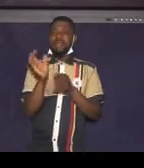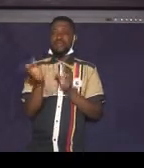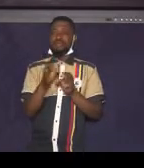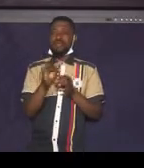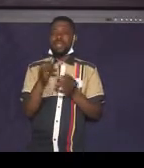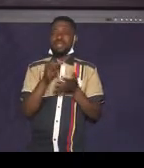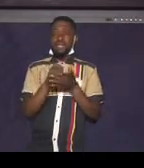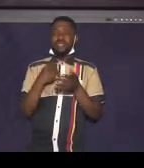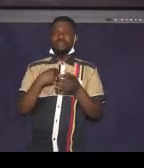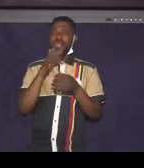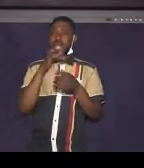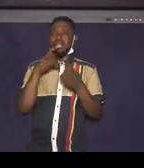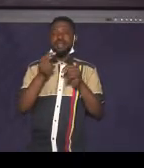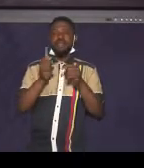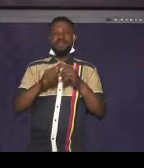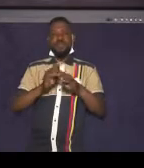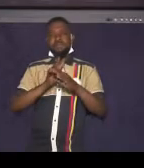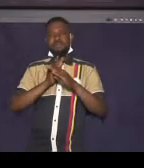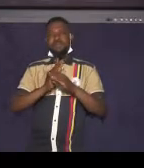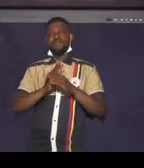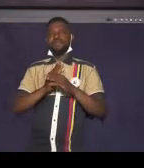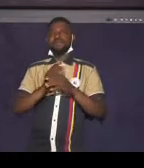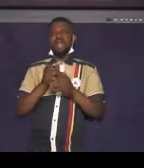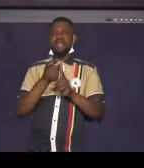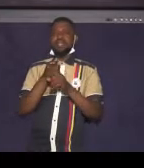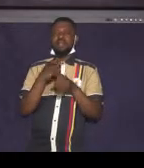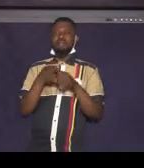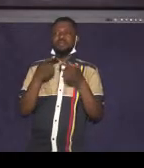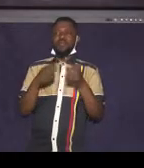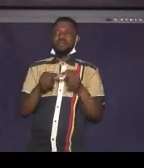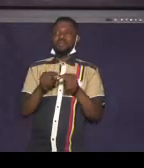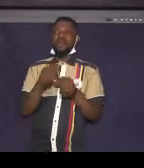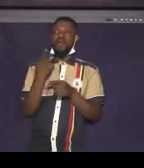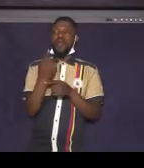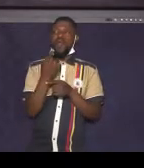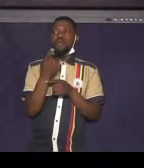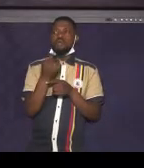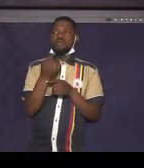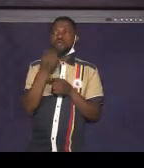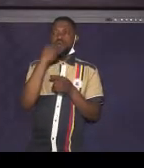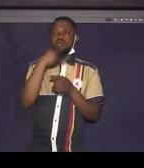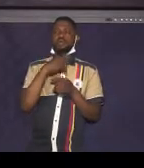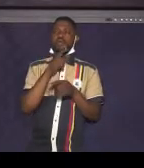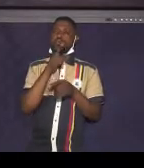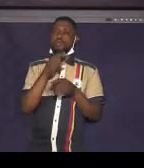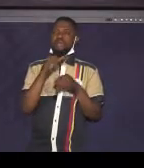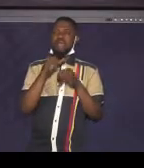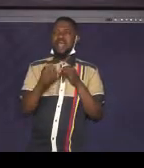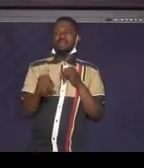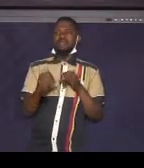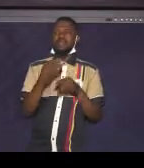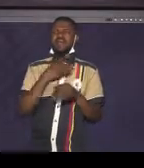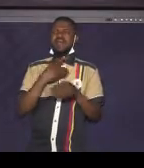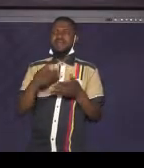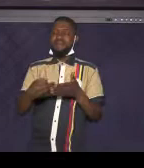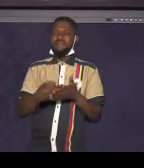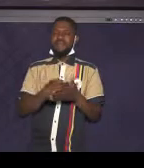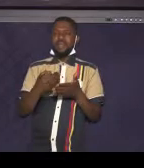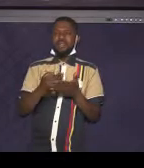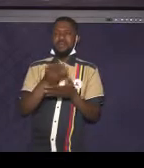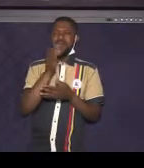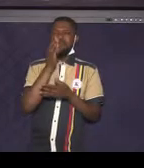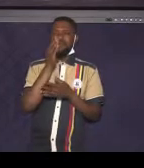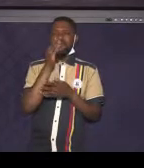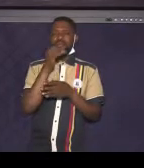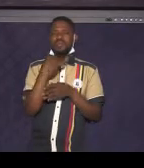are trying to prevent accident from happening. Always consume unexpired and fresh food items. Do not say you